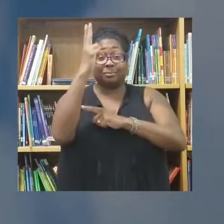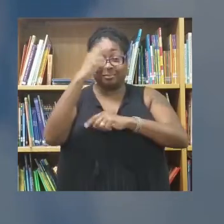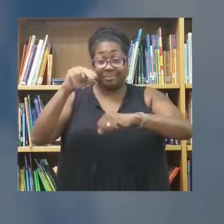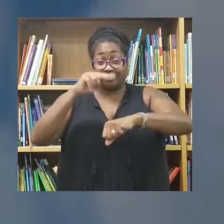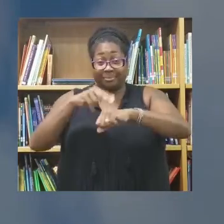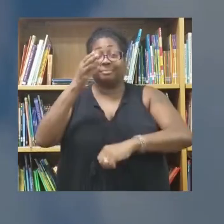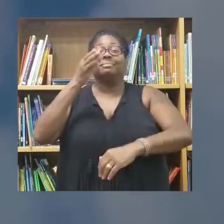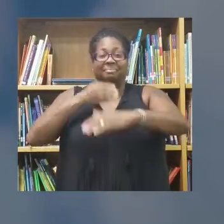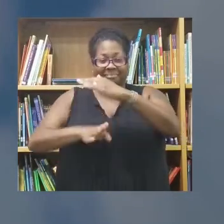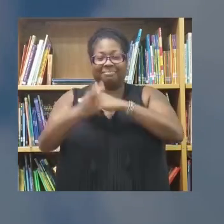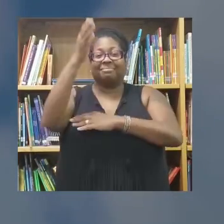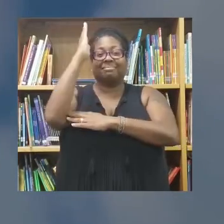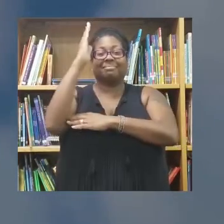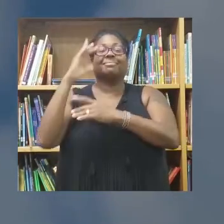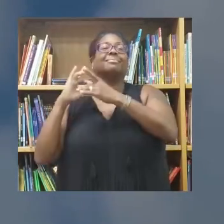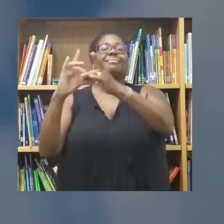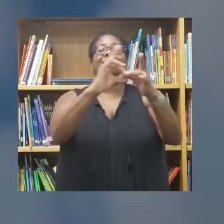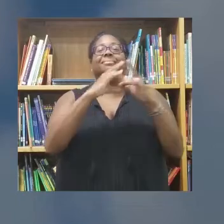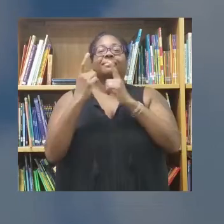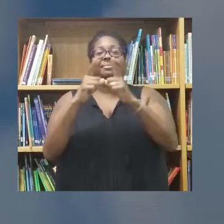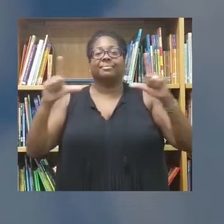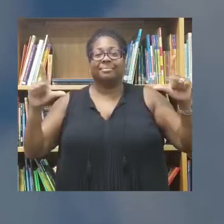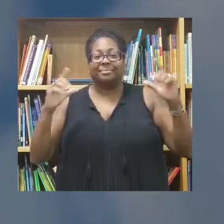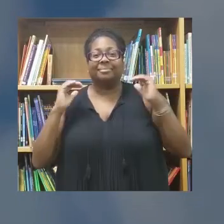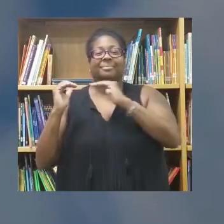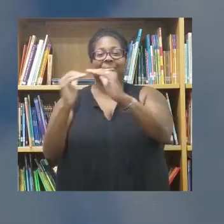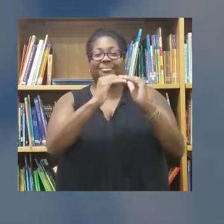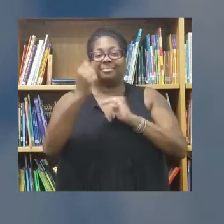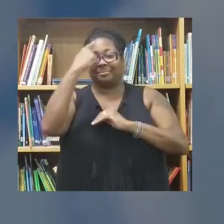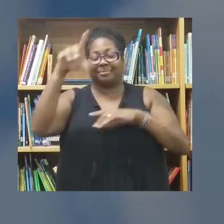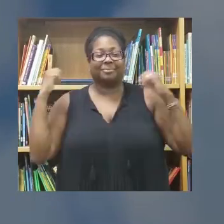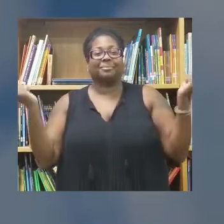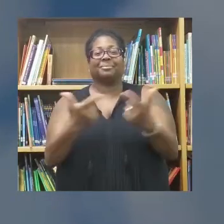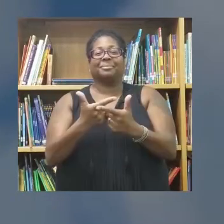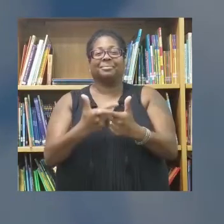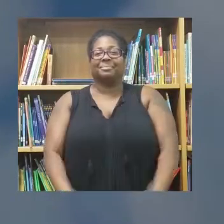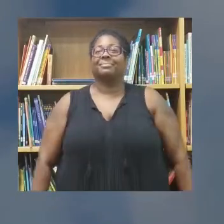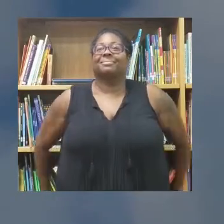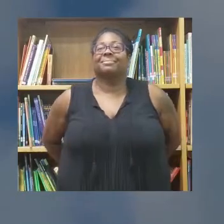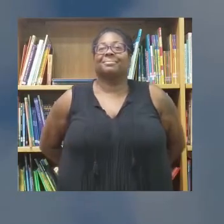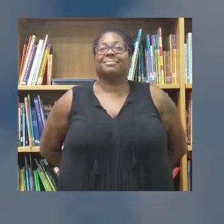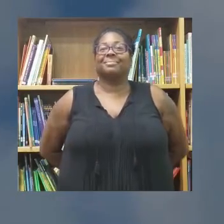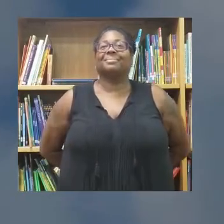stands, one nation, under God, indivisible, with liberty and justice for all.